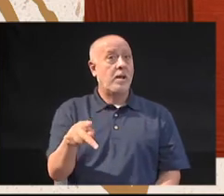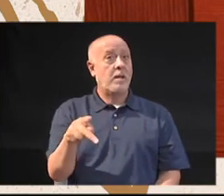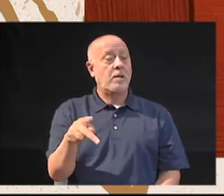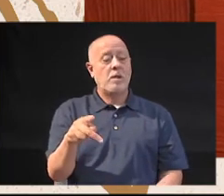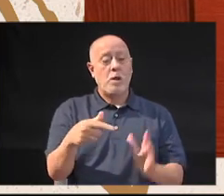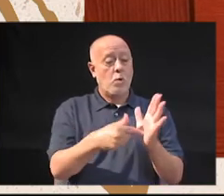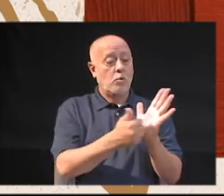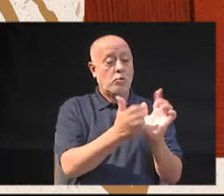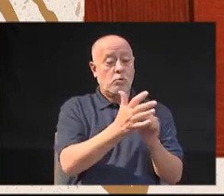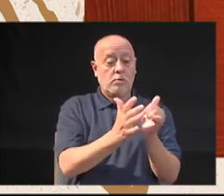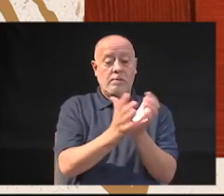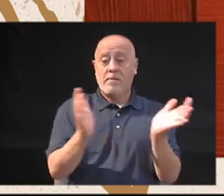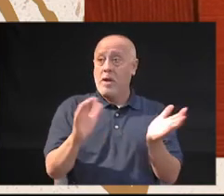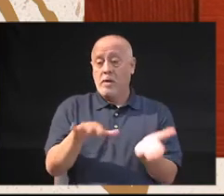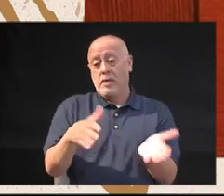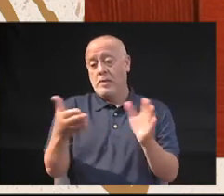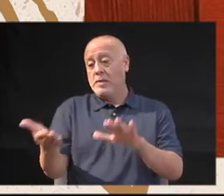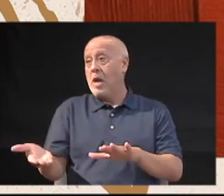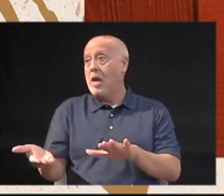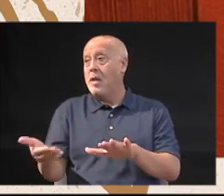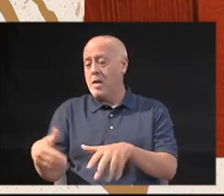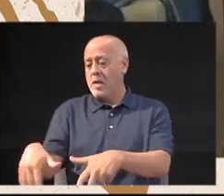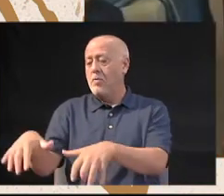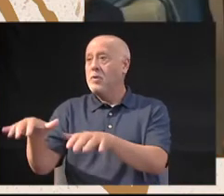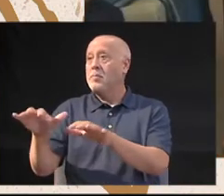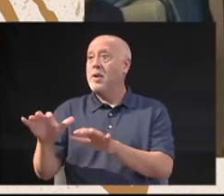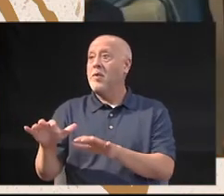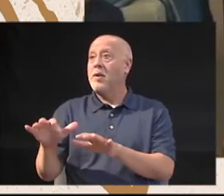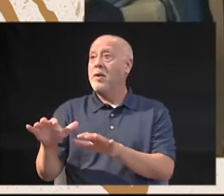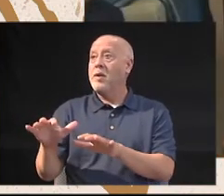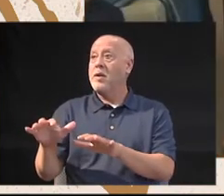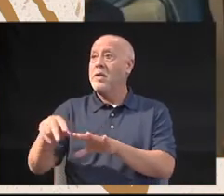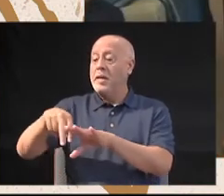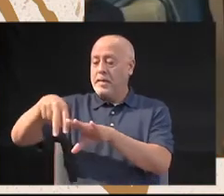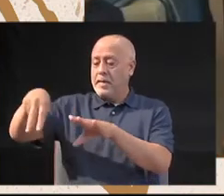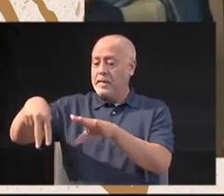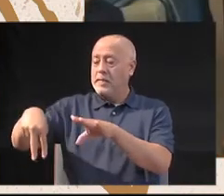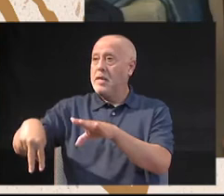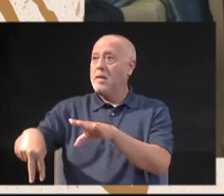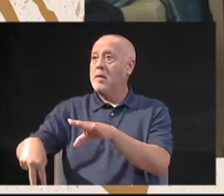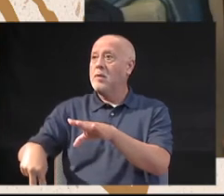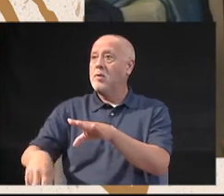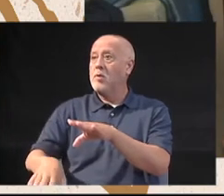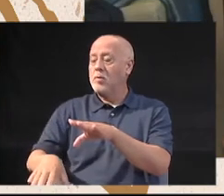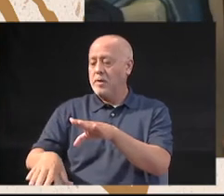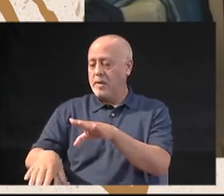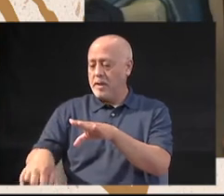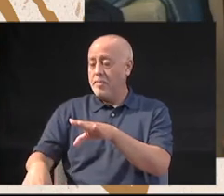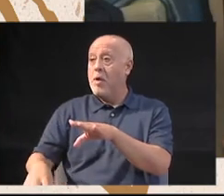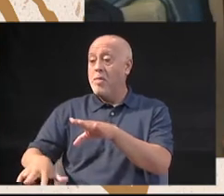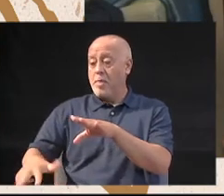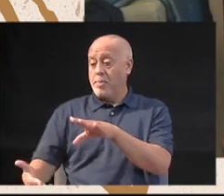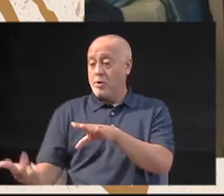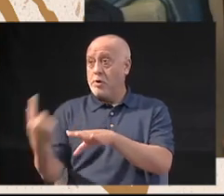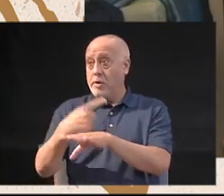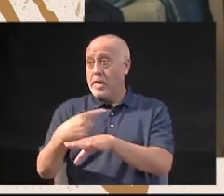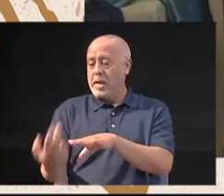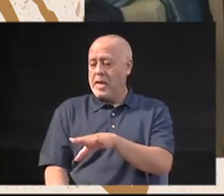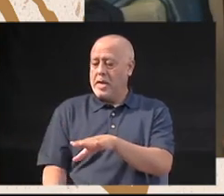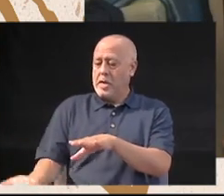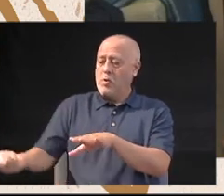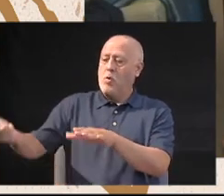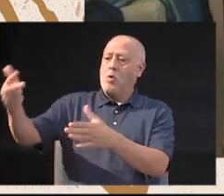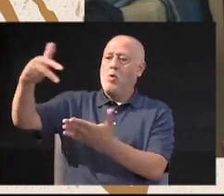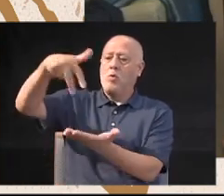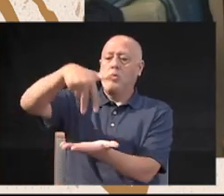was crucified, died, and was buried. He descended to the dead. On the third day, he